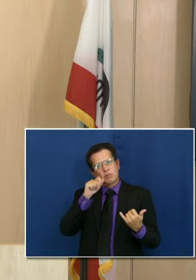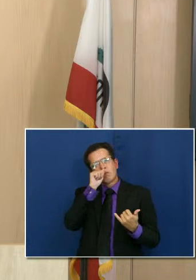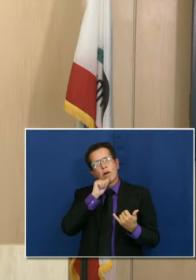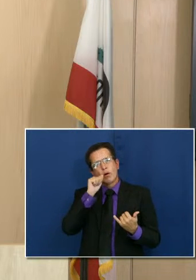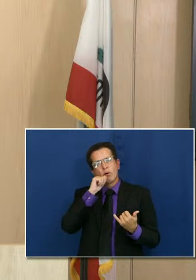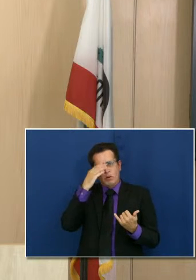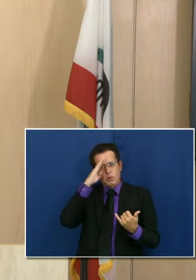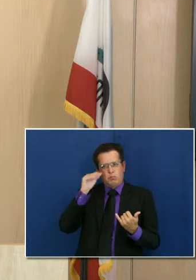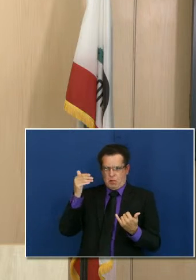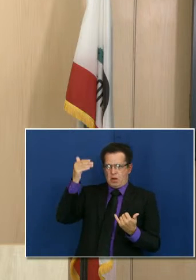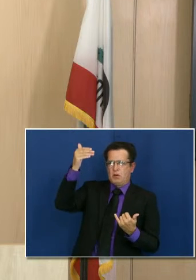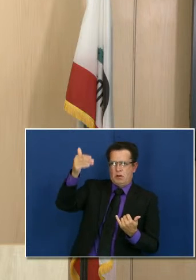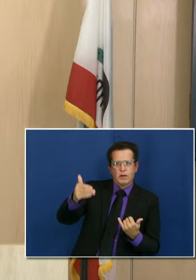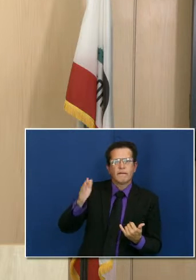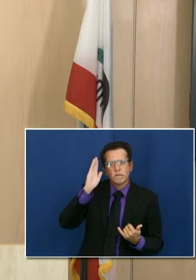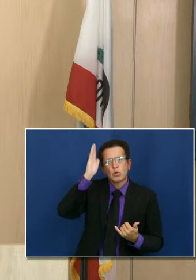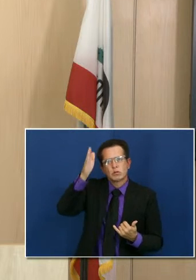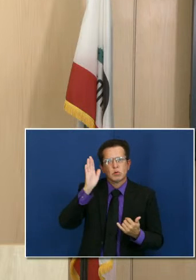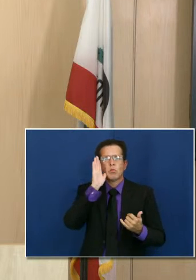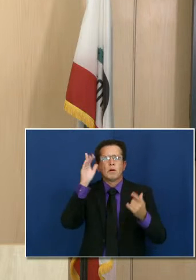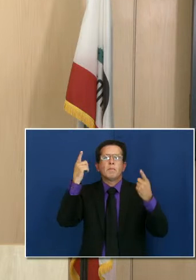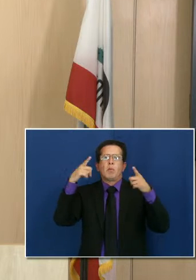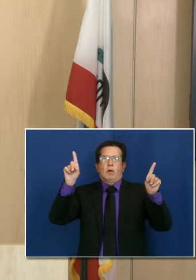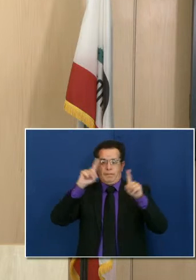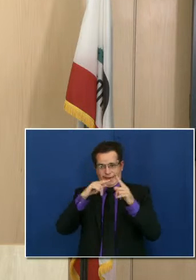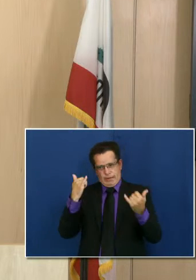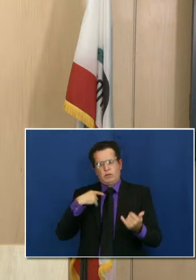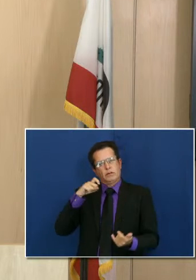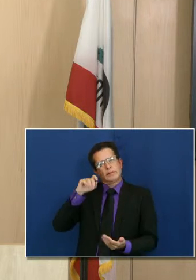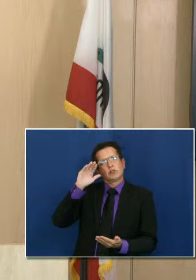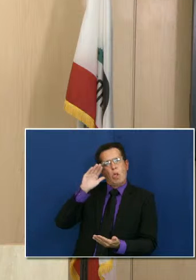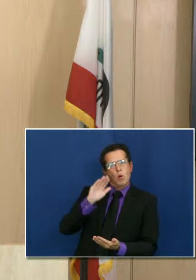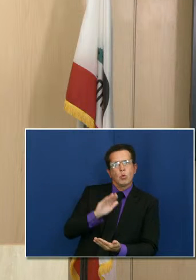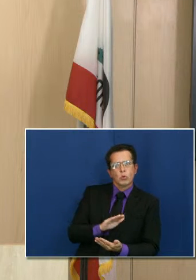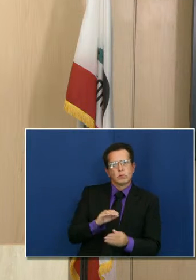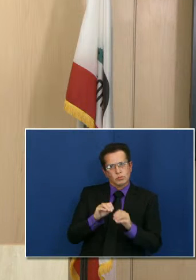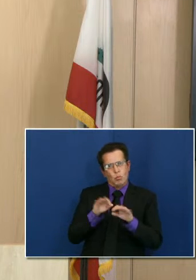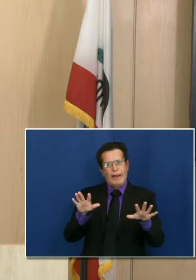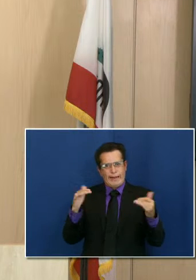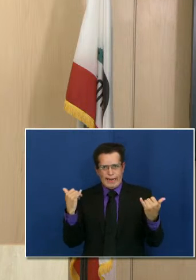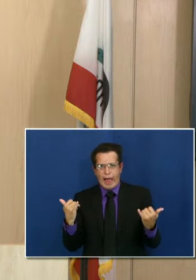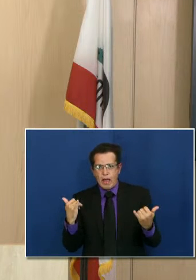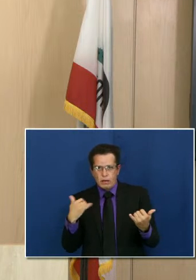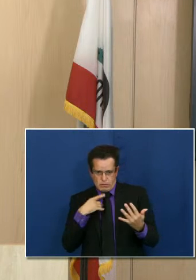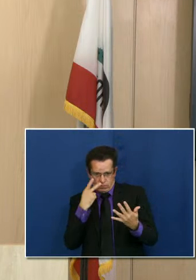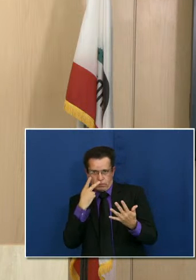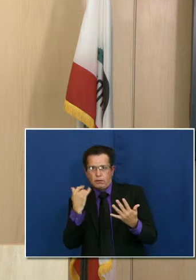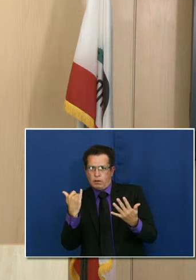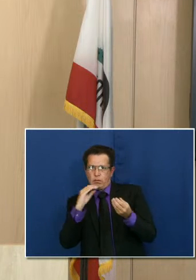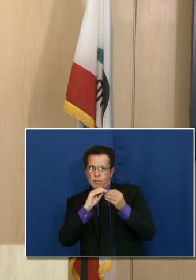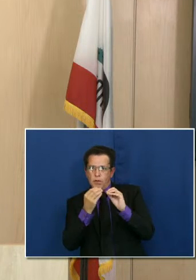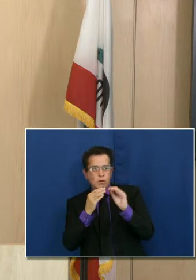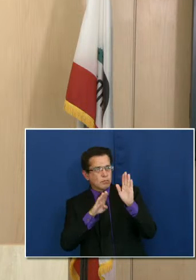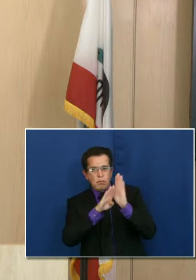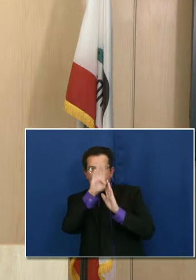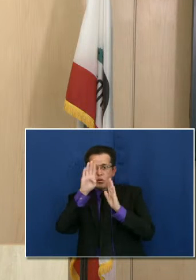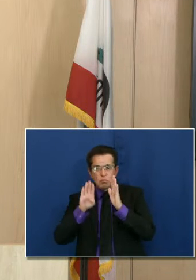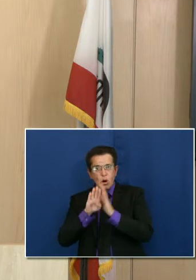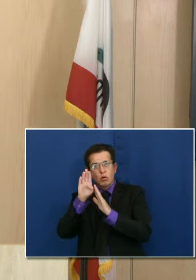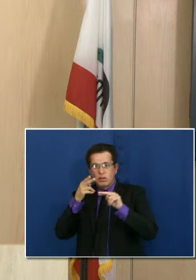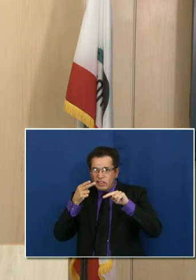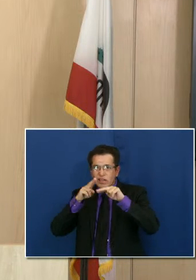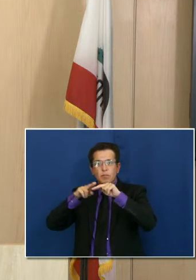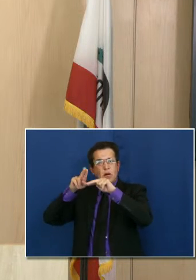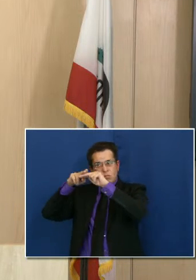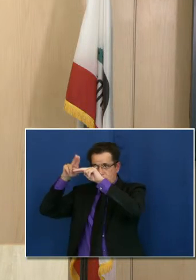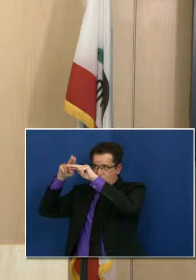is hope on the horizon, but knowing that we have to slow the spread now. We have trajectories in cases, in hospitalizations, and in